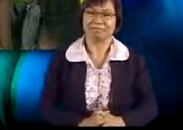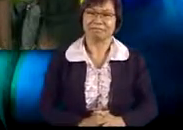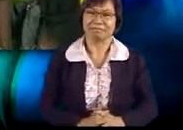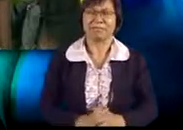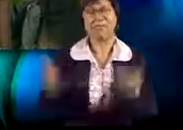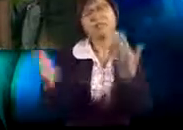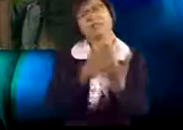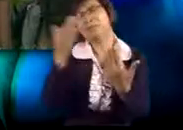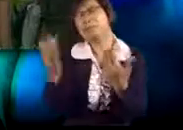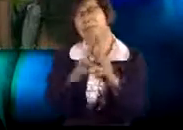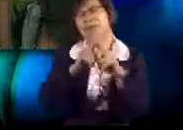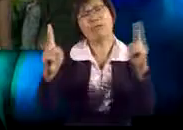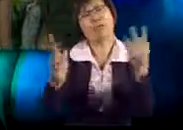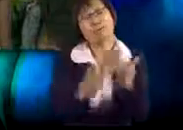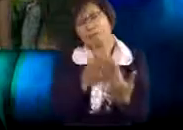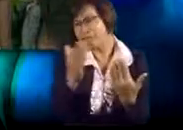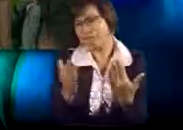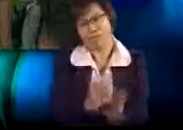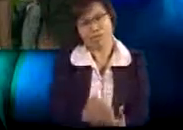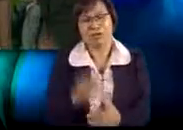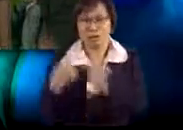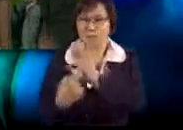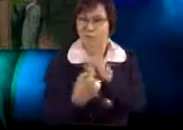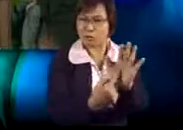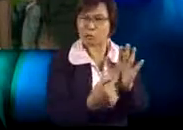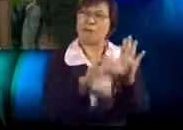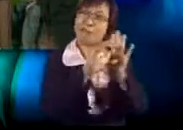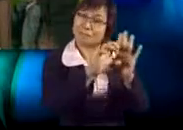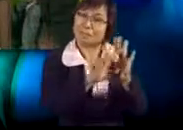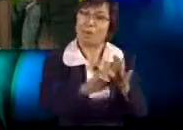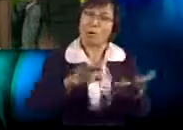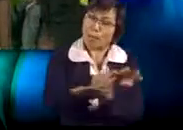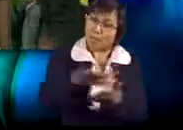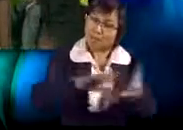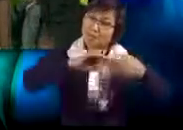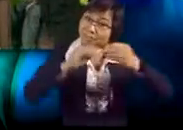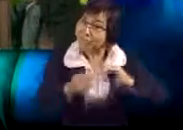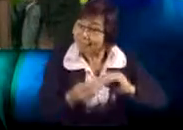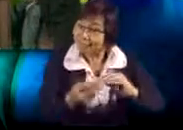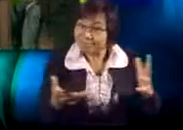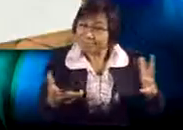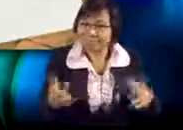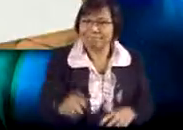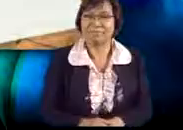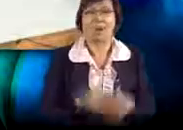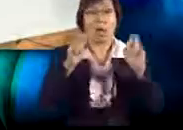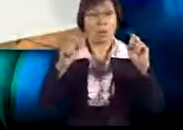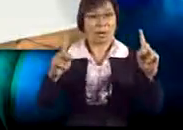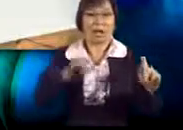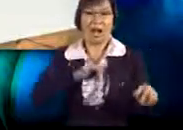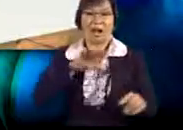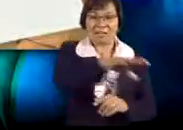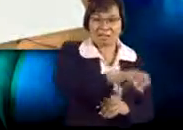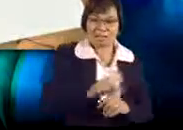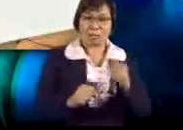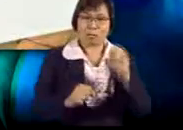It's so simple. Nick, why don't you show me an example of a mixed number? Okay, I'll